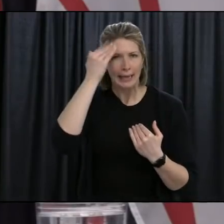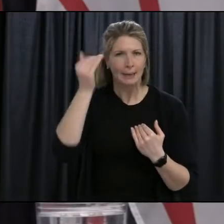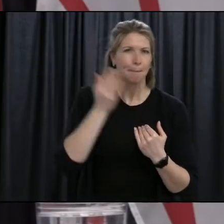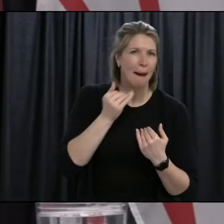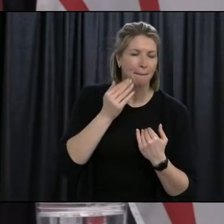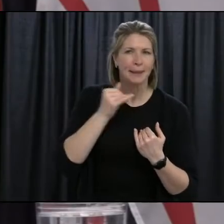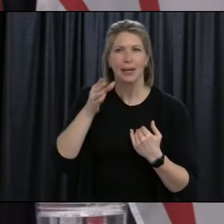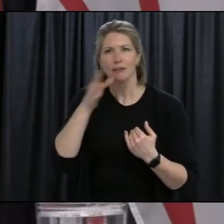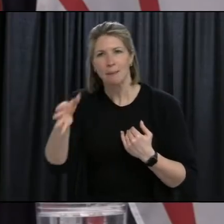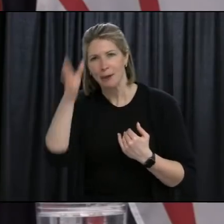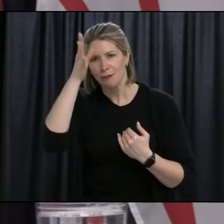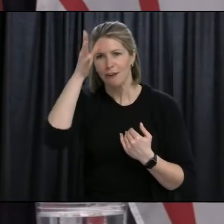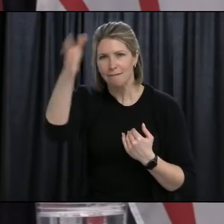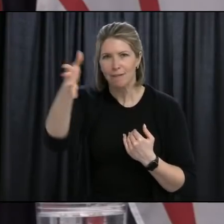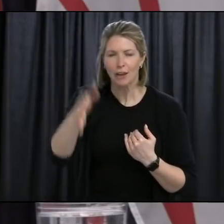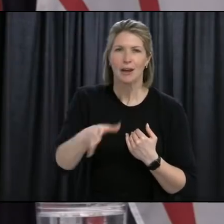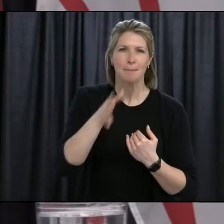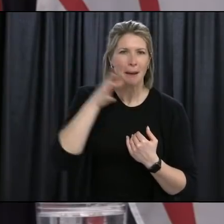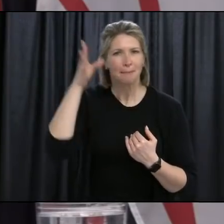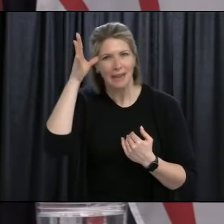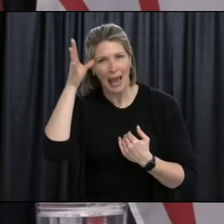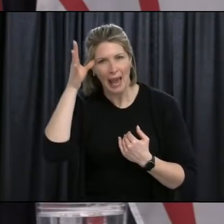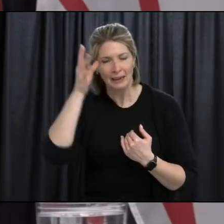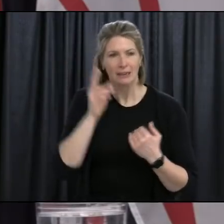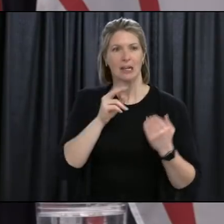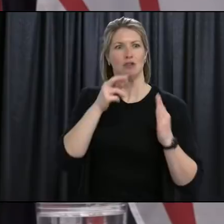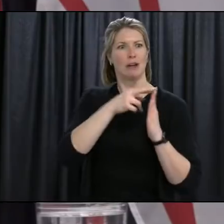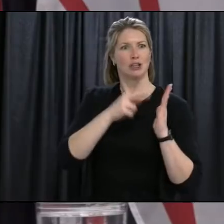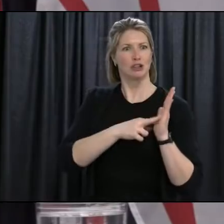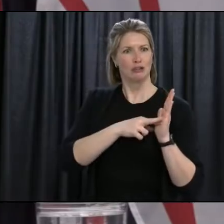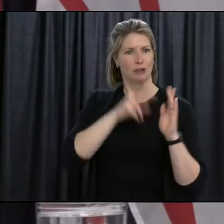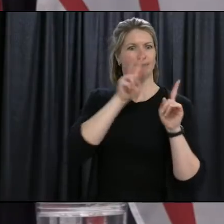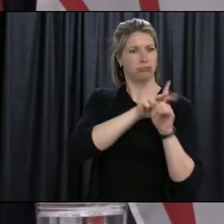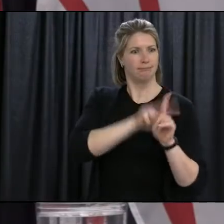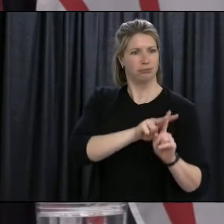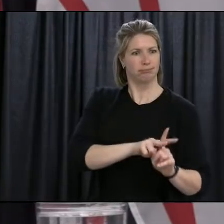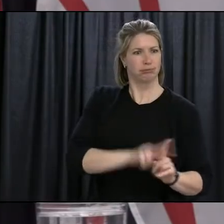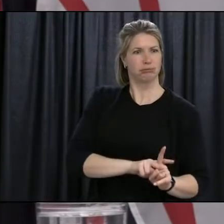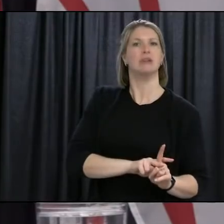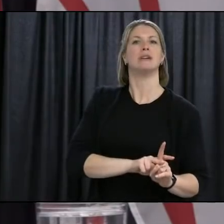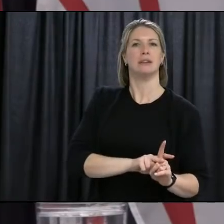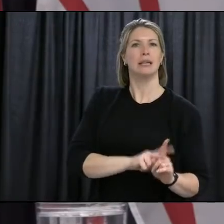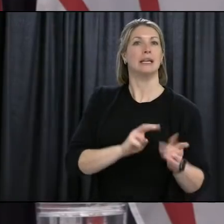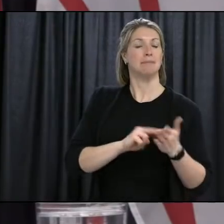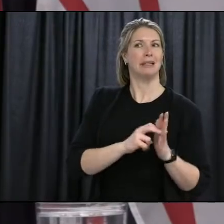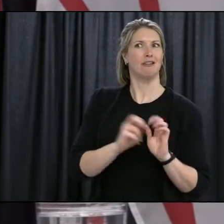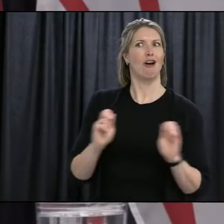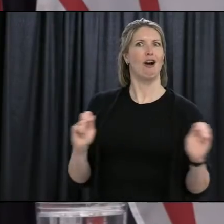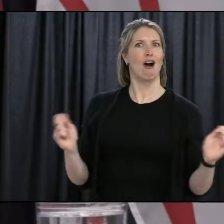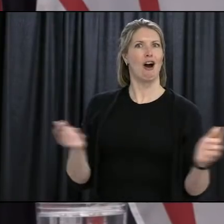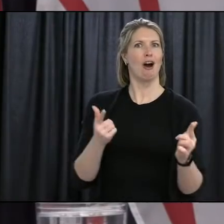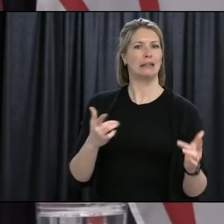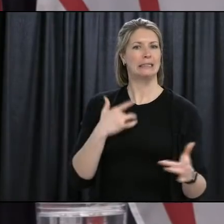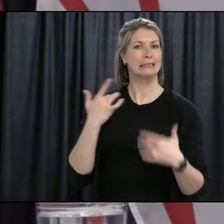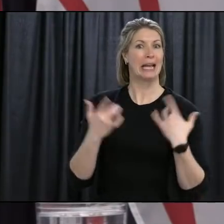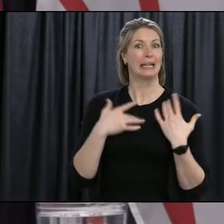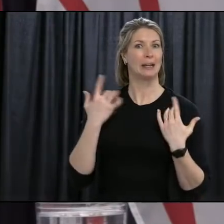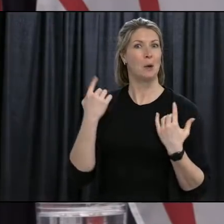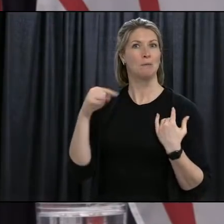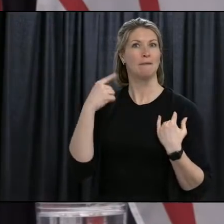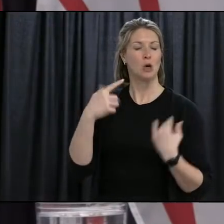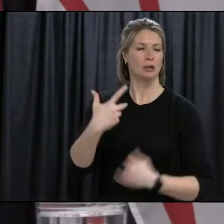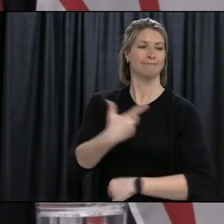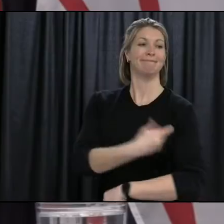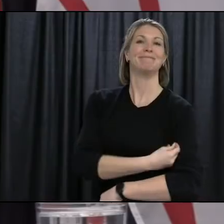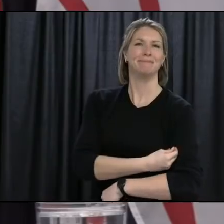up online so that they can get their appointment for the vaccine. This is a positive step in the right direction. I just want to remind people